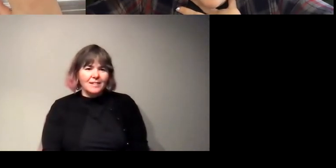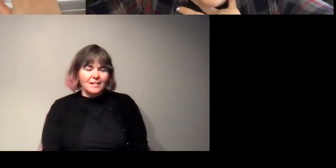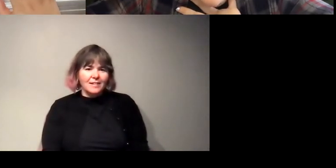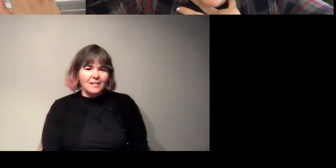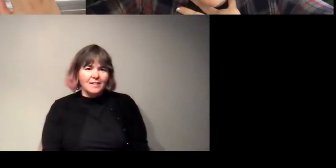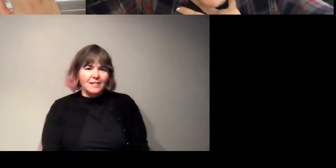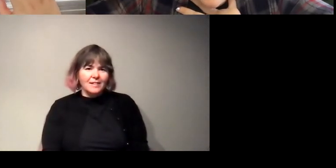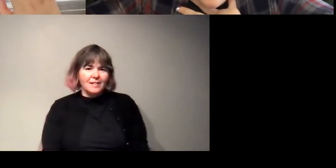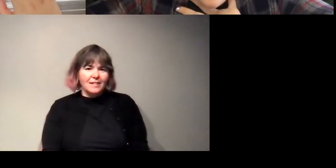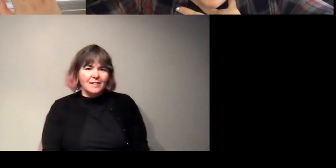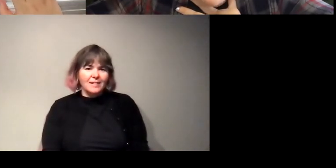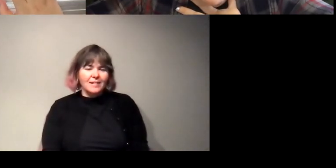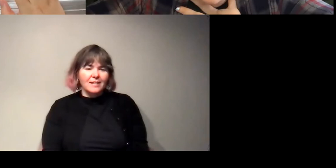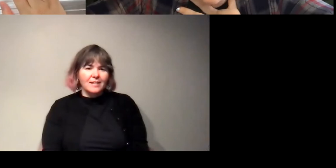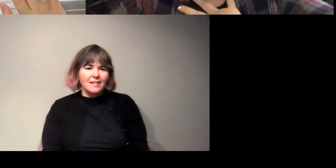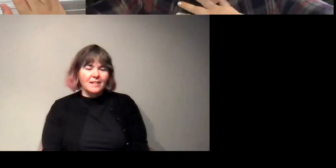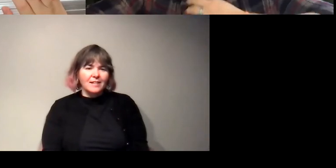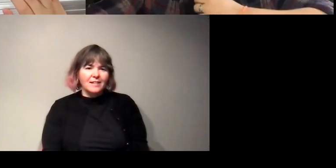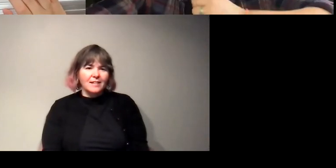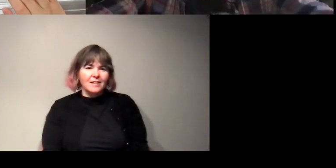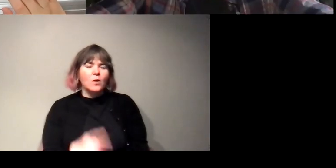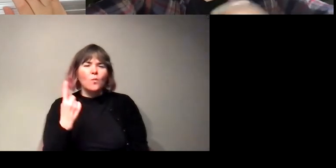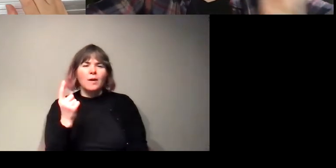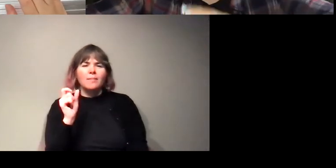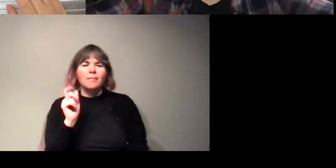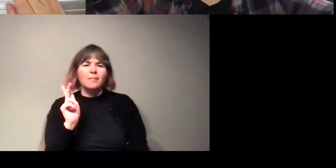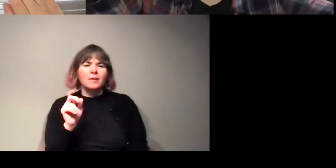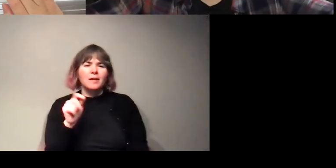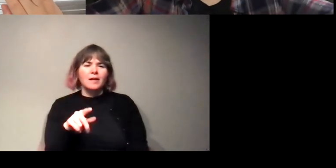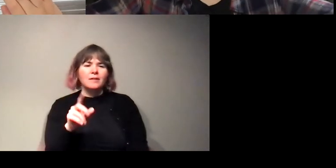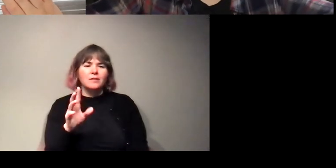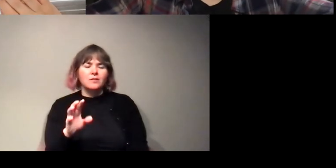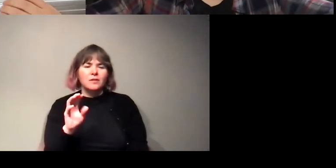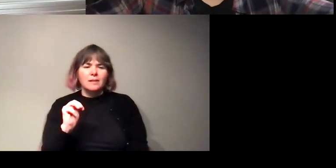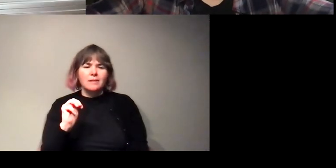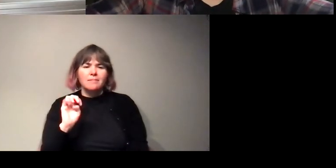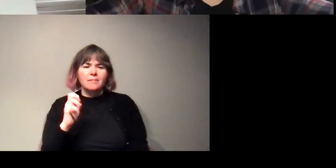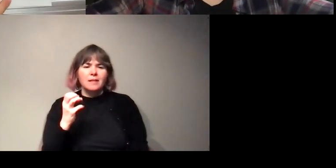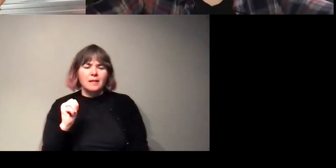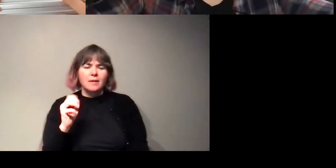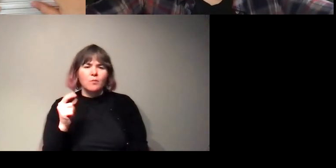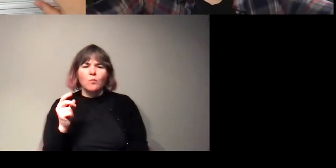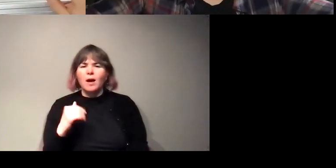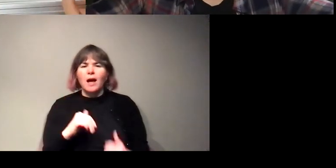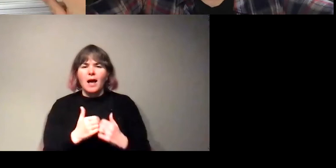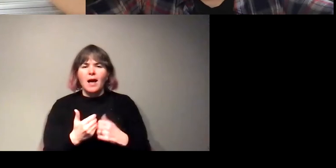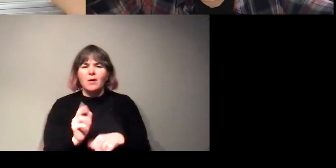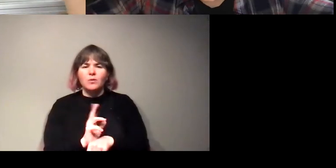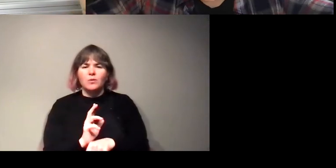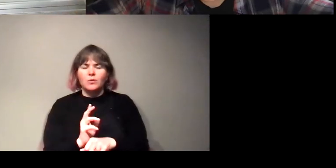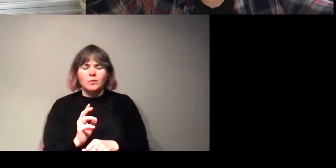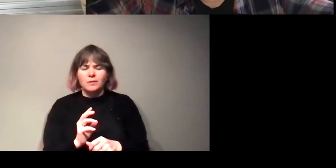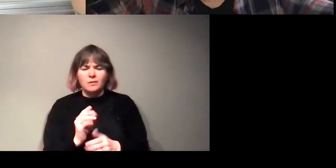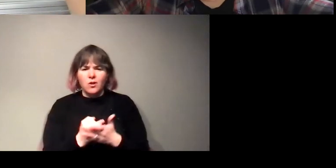already answered that one. Oh, one person asked, what's Liz's medium? And that's a perfect question for right now because you're about to show us.